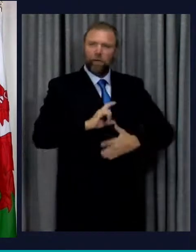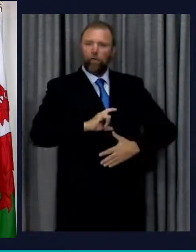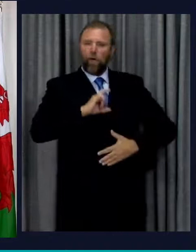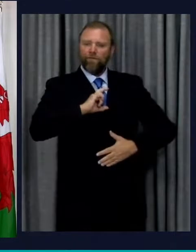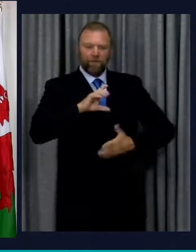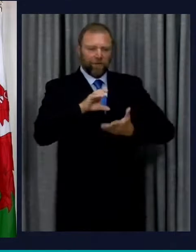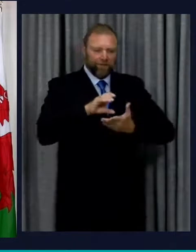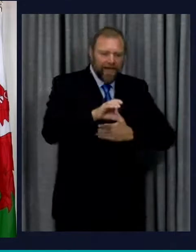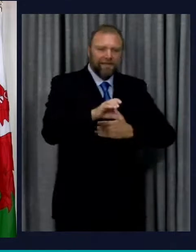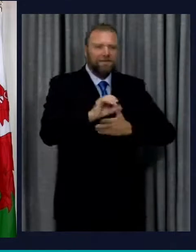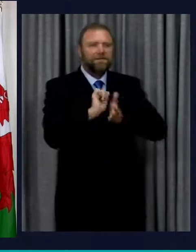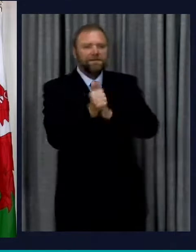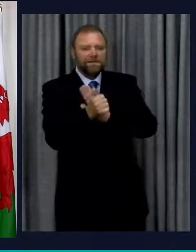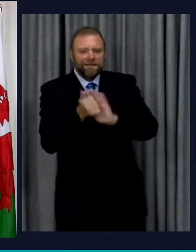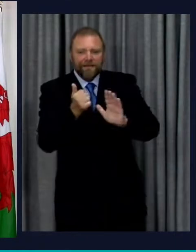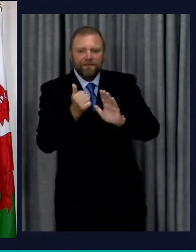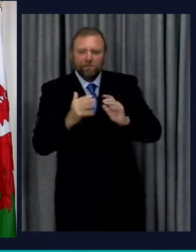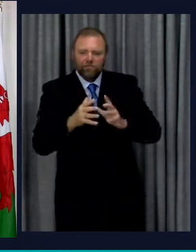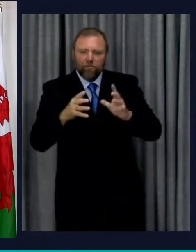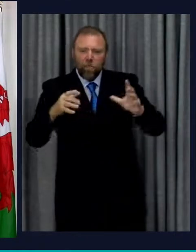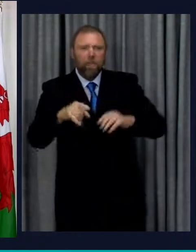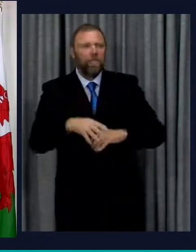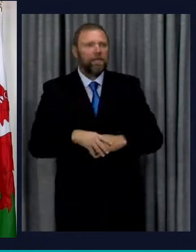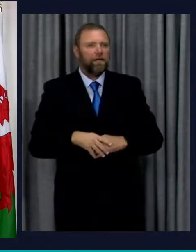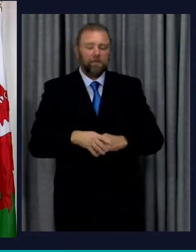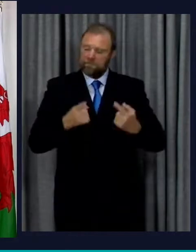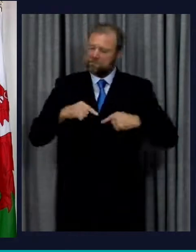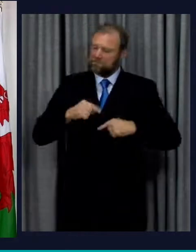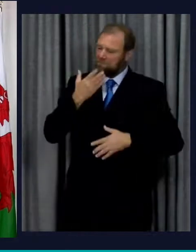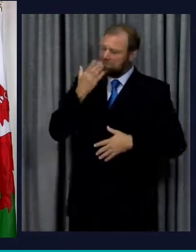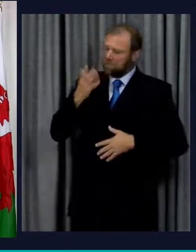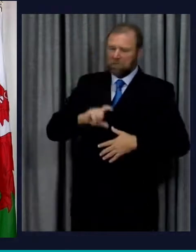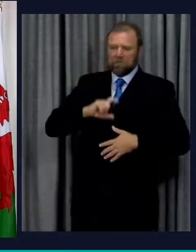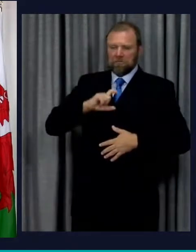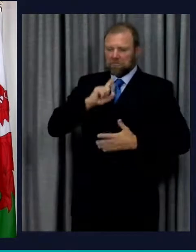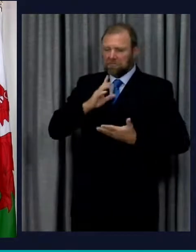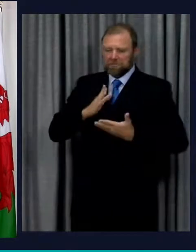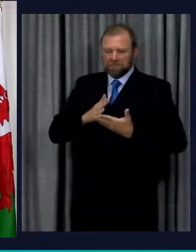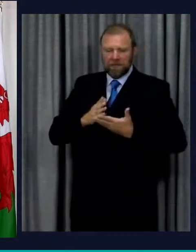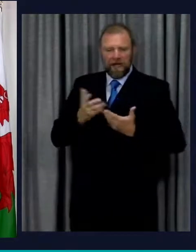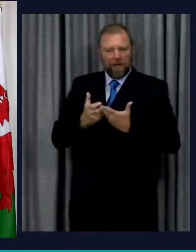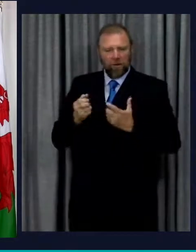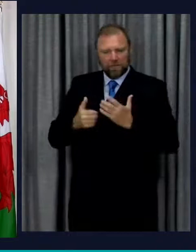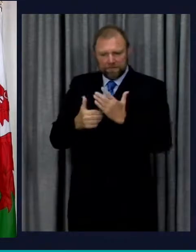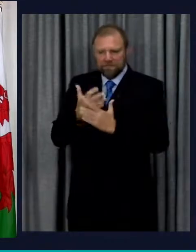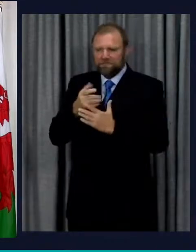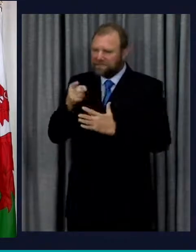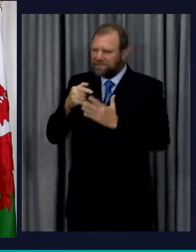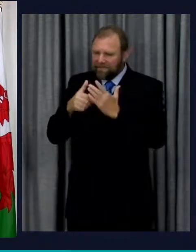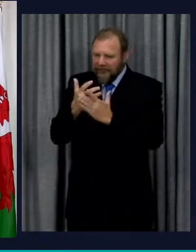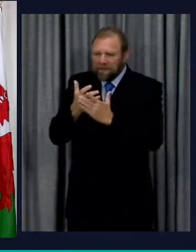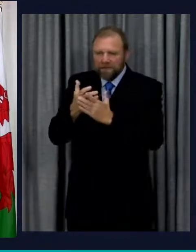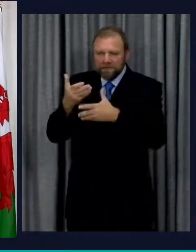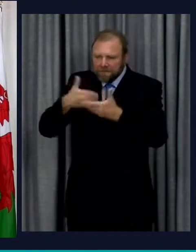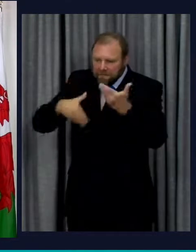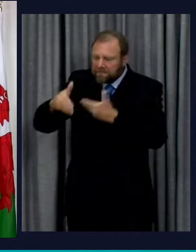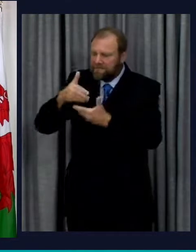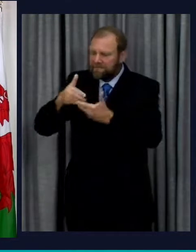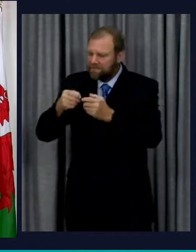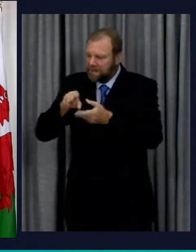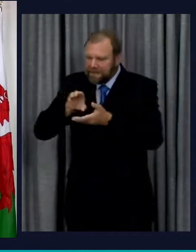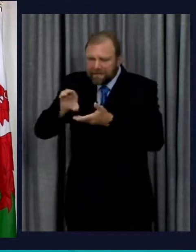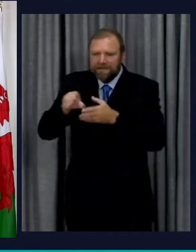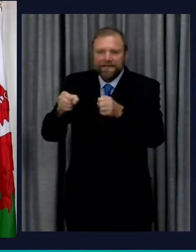our task more difficult. If we can't have certainty on how we fund our development bank and the support it provides for businesses that want to